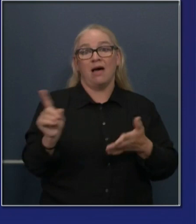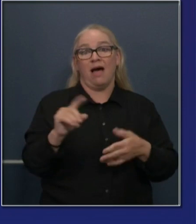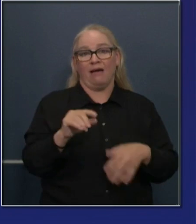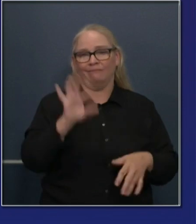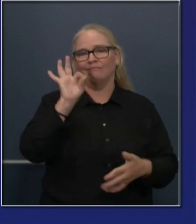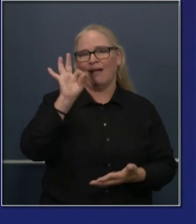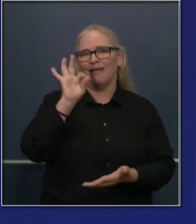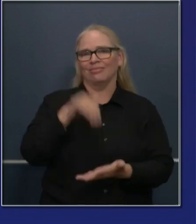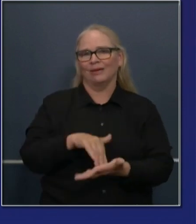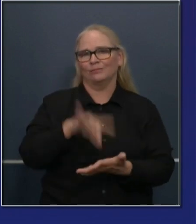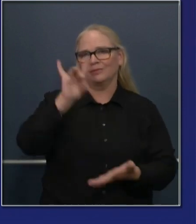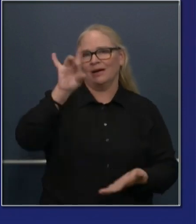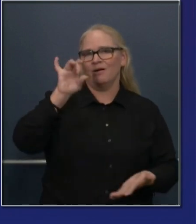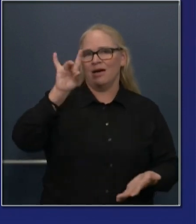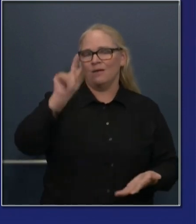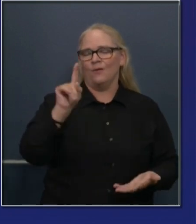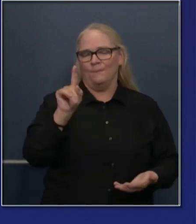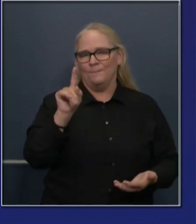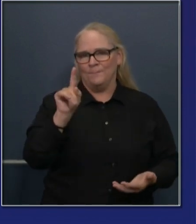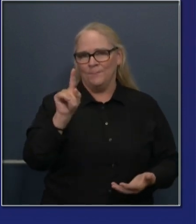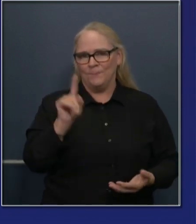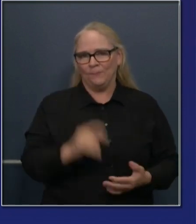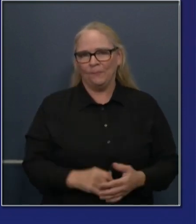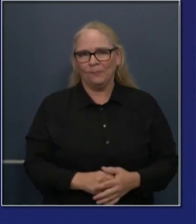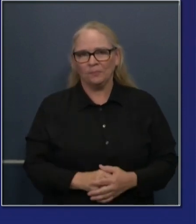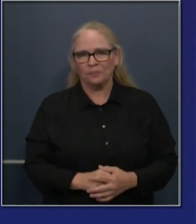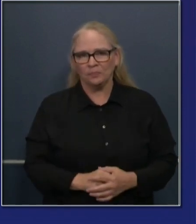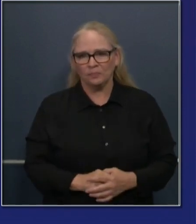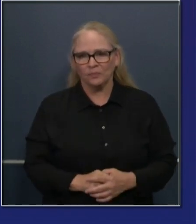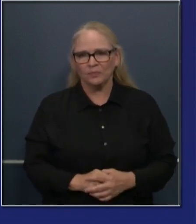number with yesterday's report on case numbers